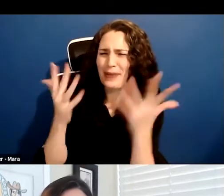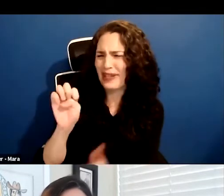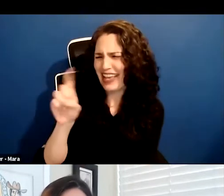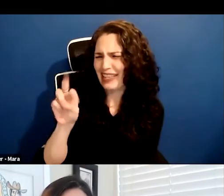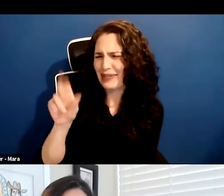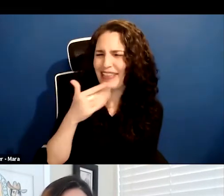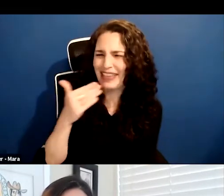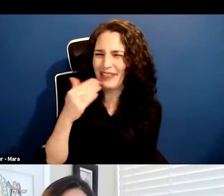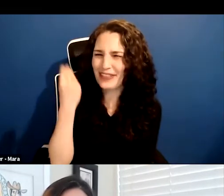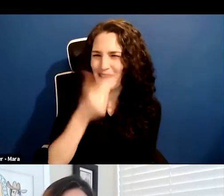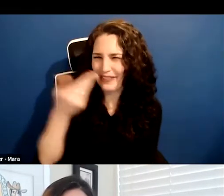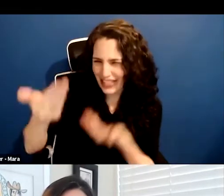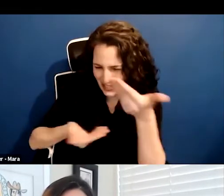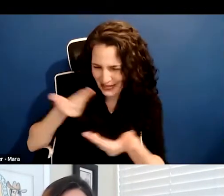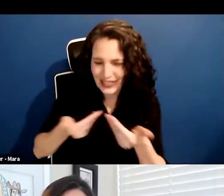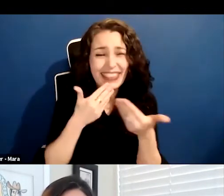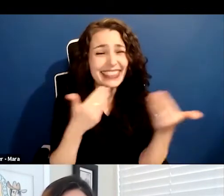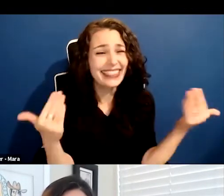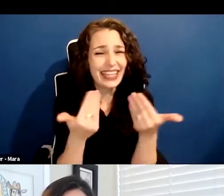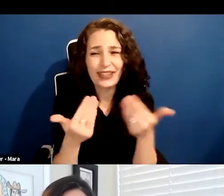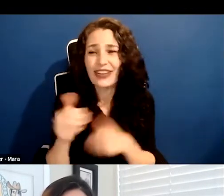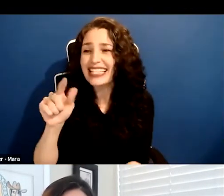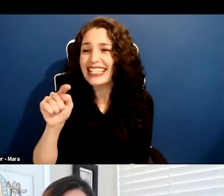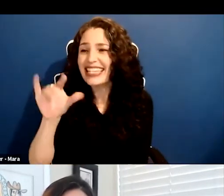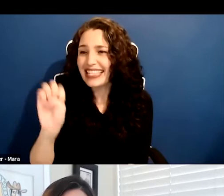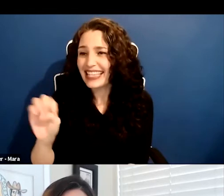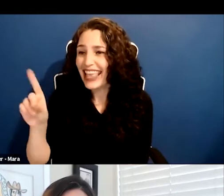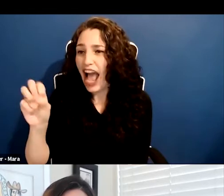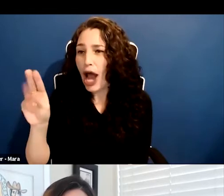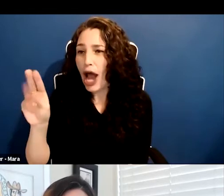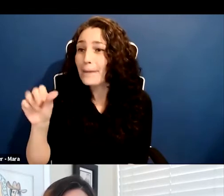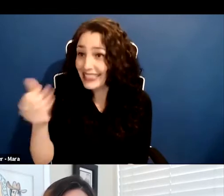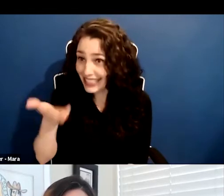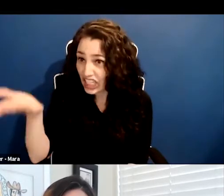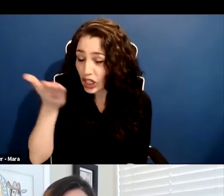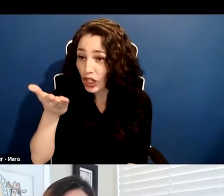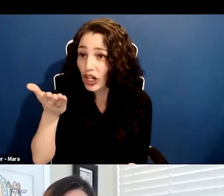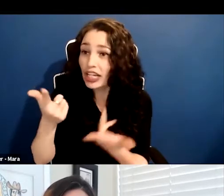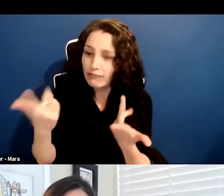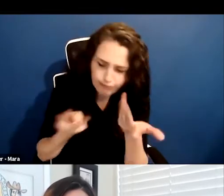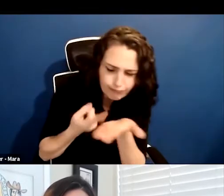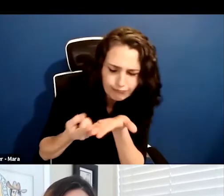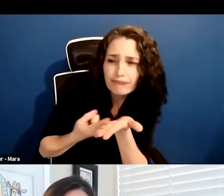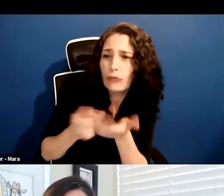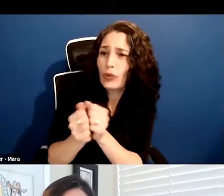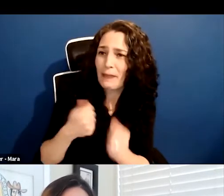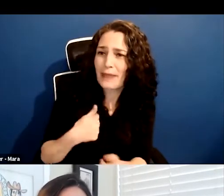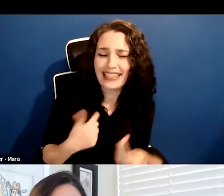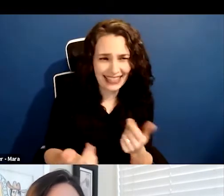that lovely introduction. And thank you to Stacie de Armas, who is here to have this conversation with